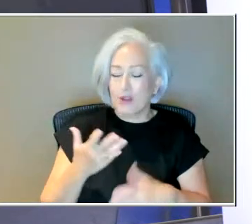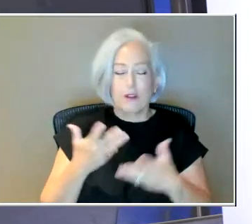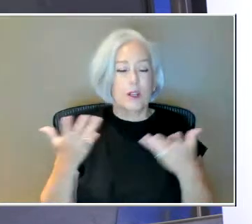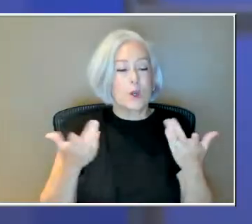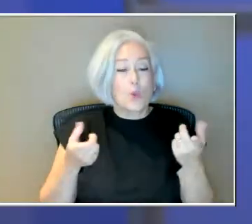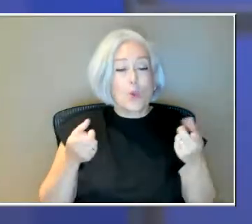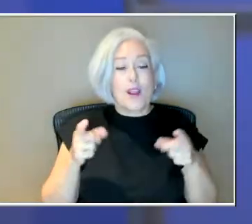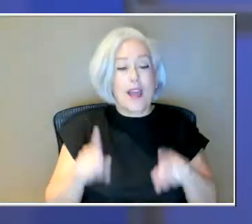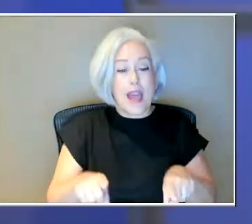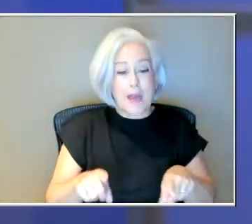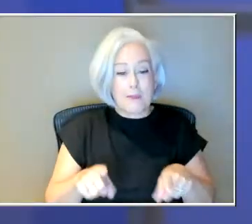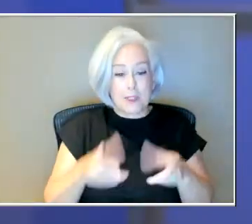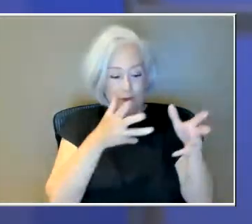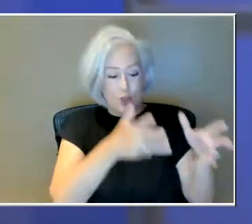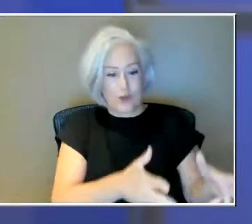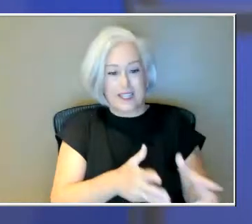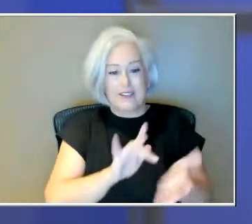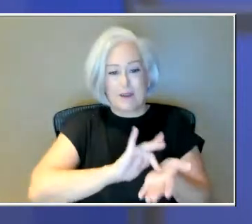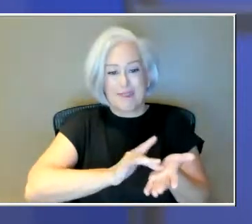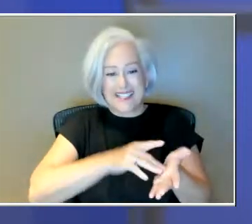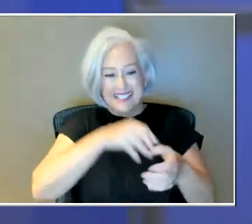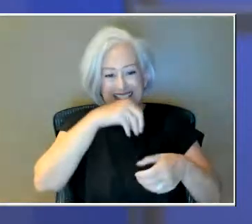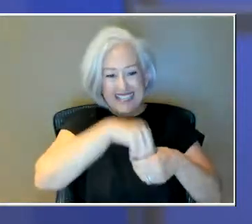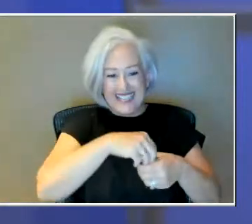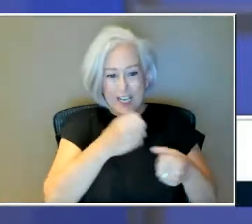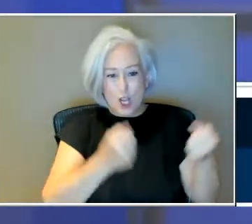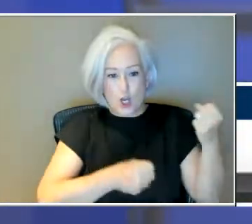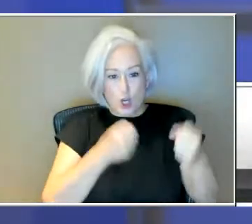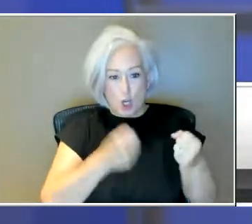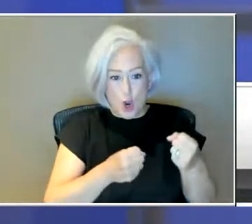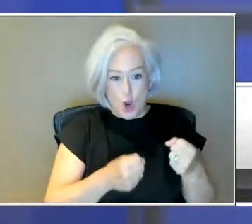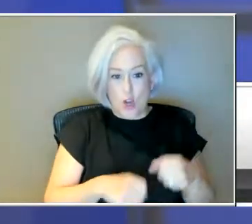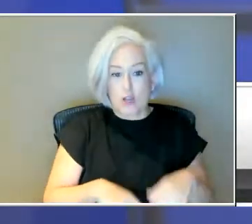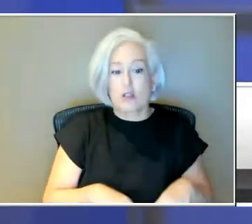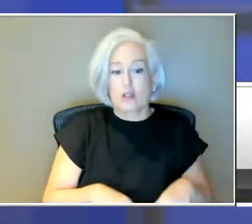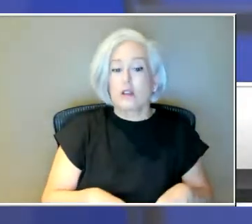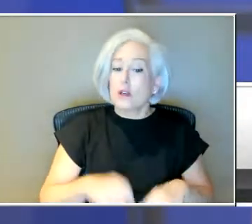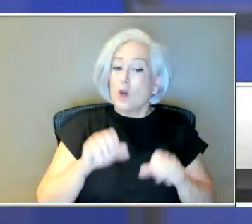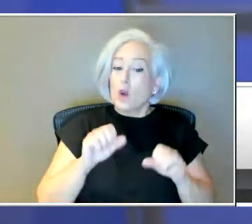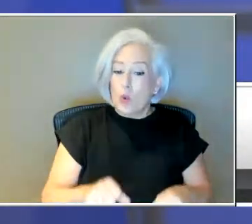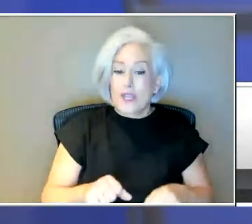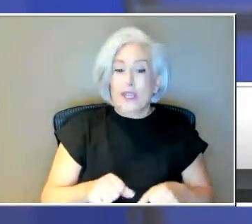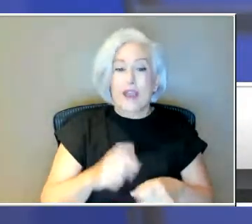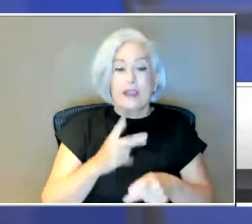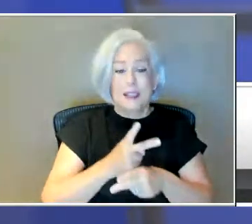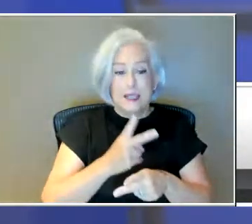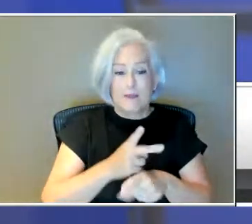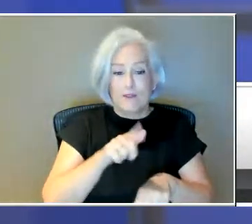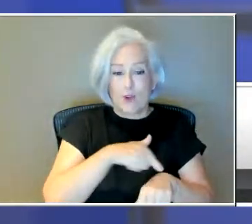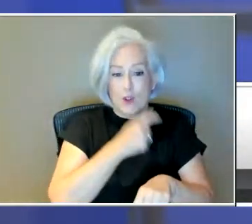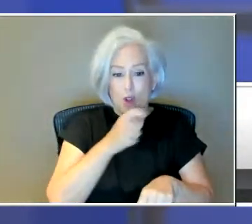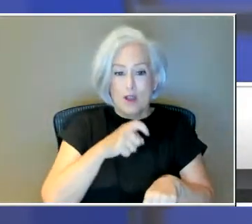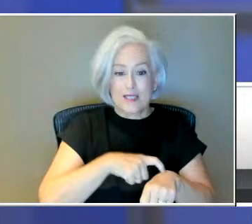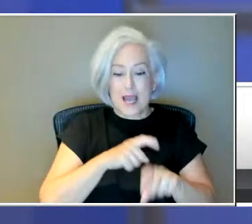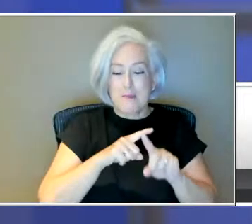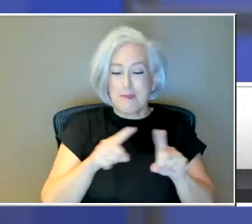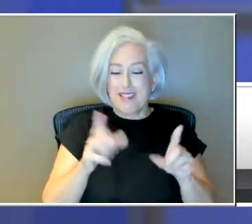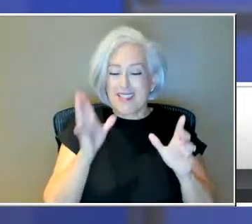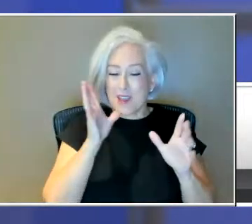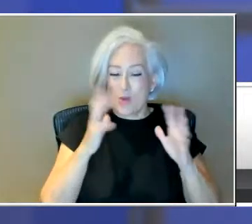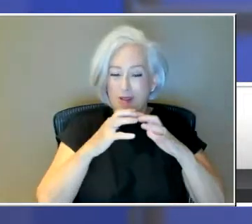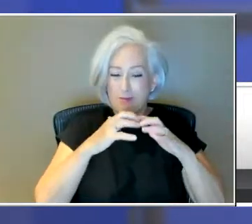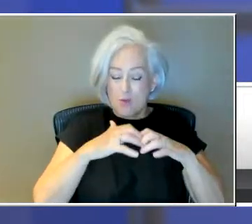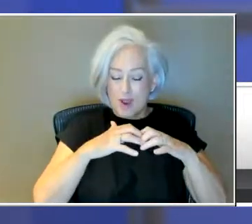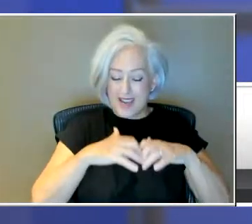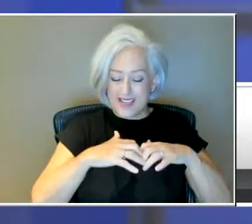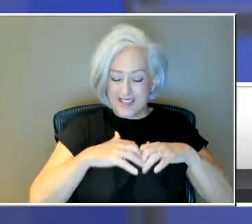so leaving drugs or medications at high temperatures for a long period of time can cause them to break down or degrade, and that can lead to a